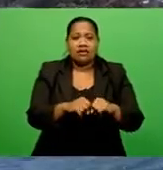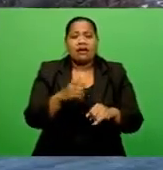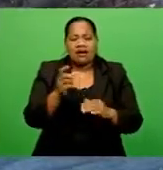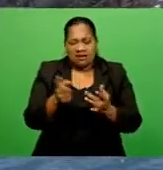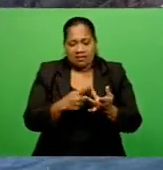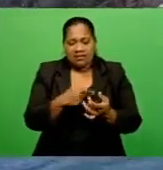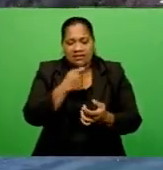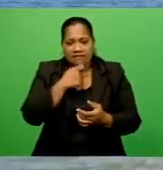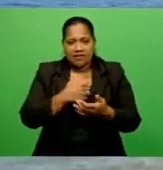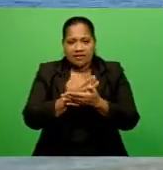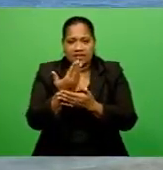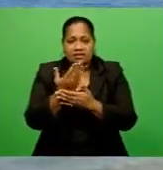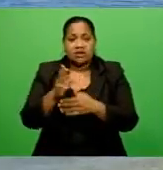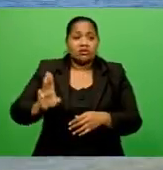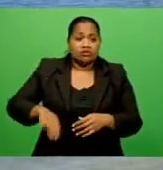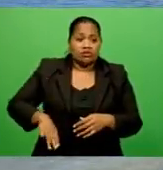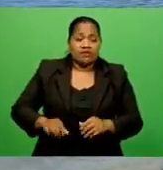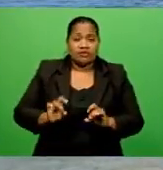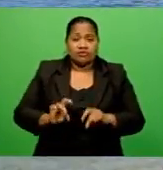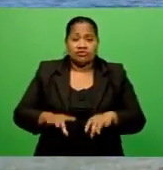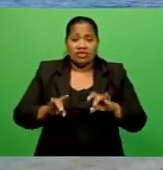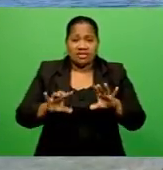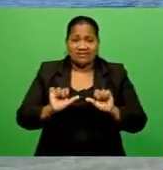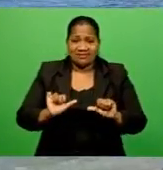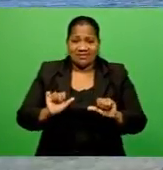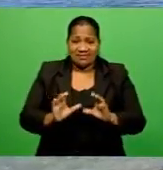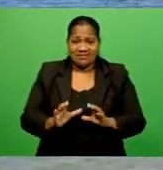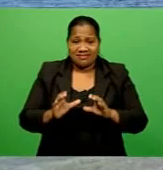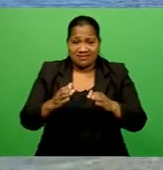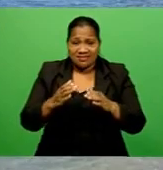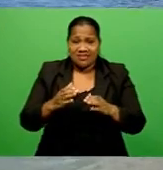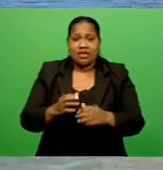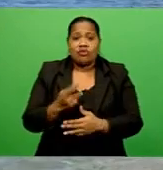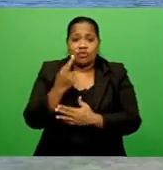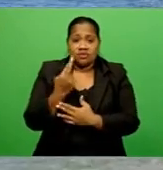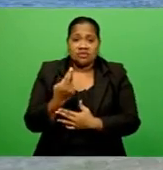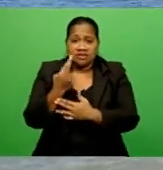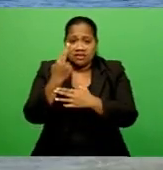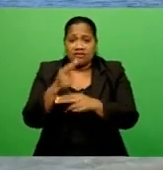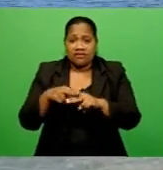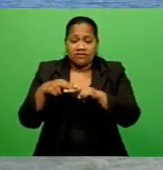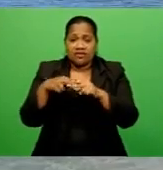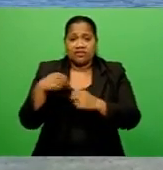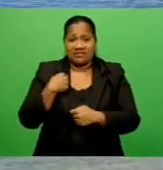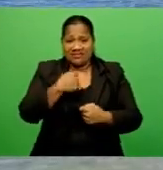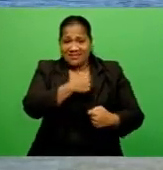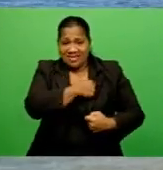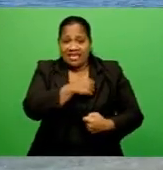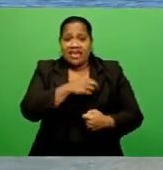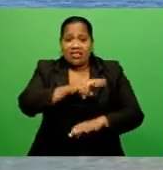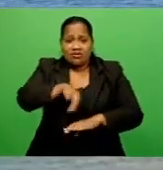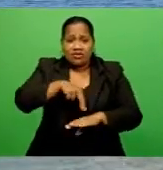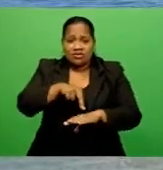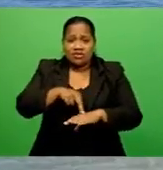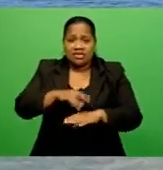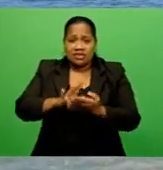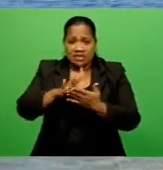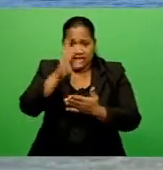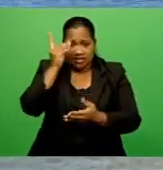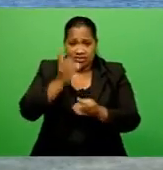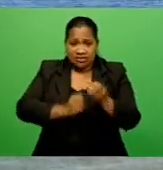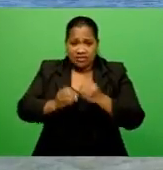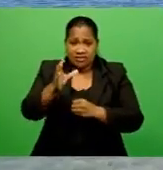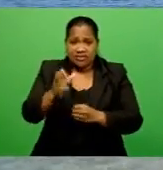days. Members of the Australian Defence Force, representatives of the Republic of the Fiji military and regional education officer opened the